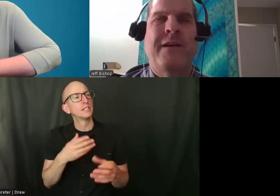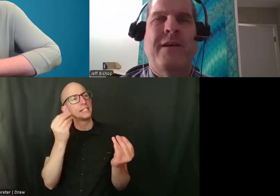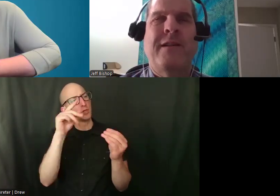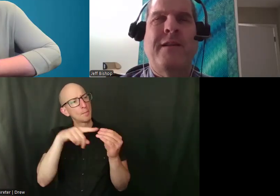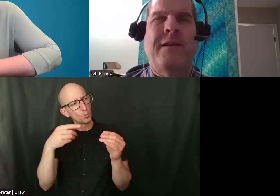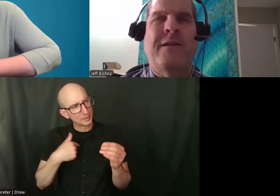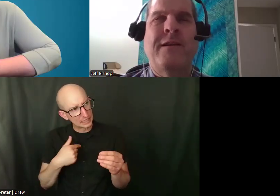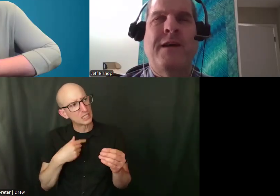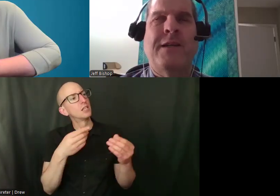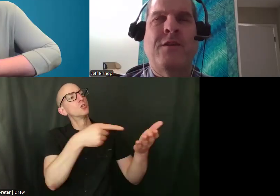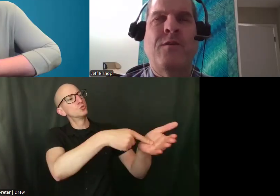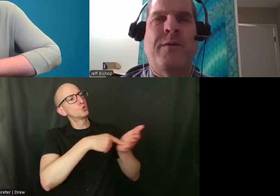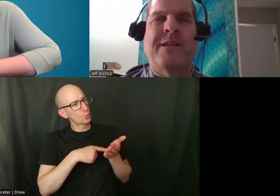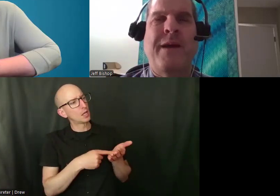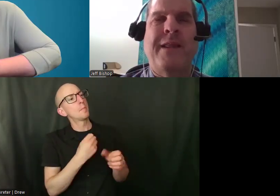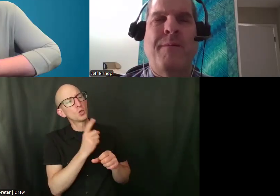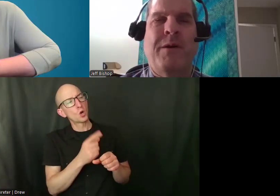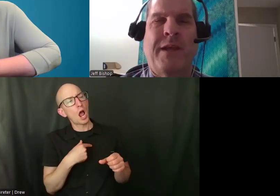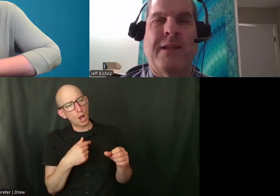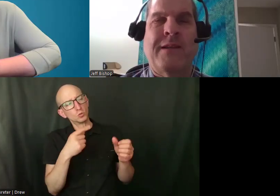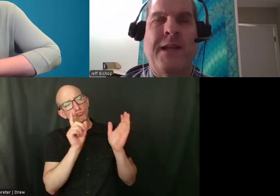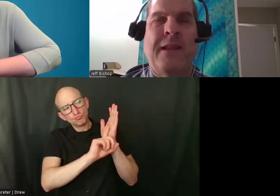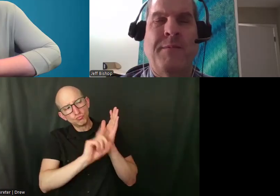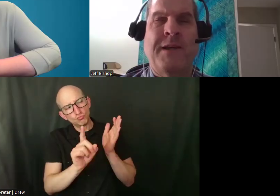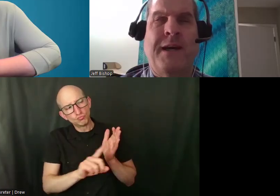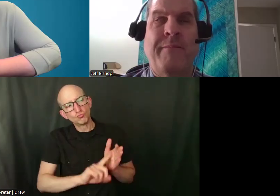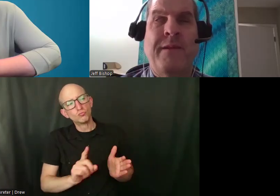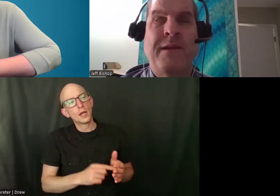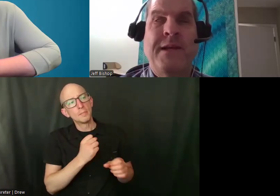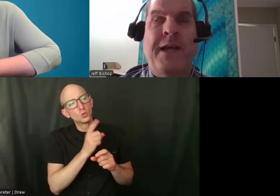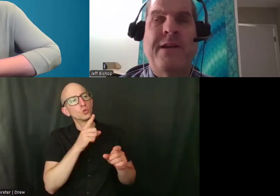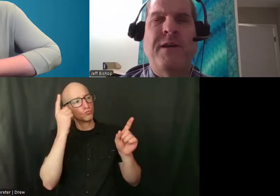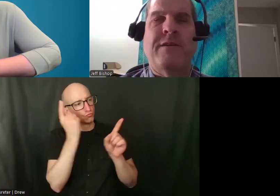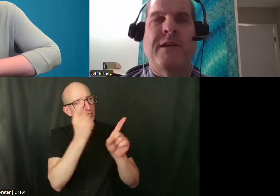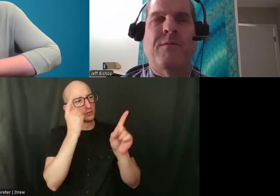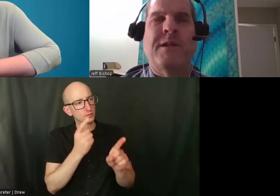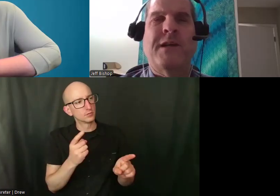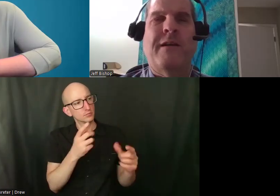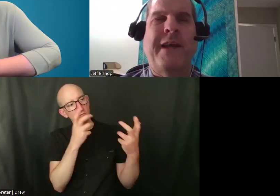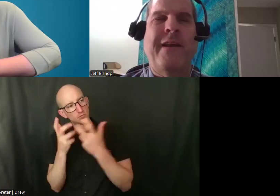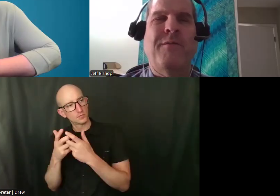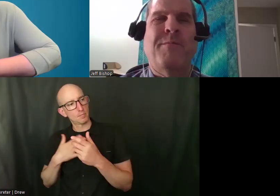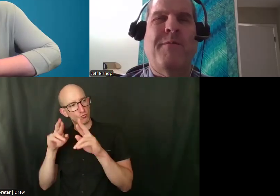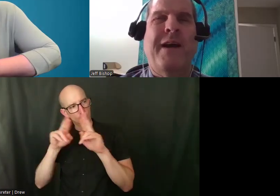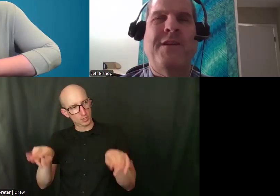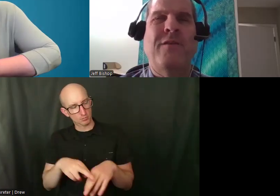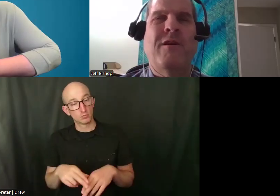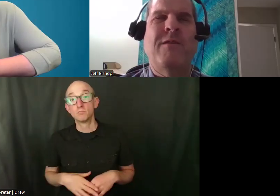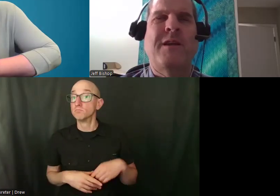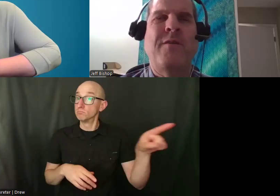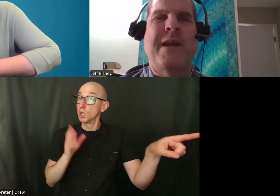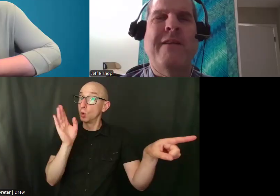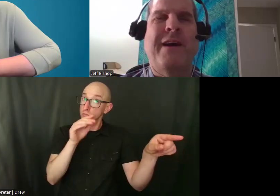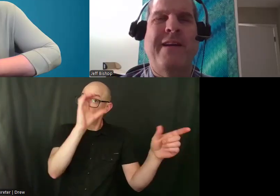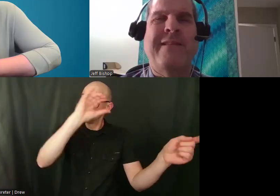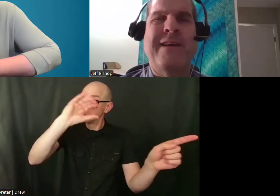relevant to the resume that I'm building at the time. And then it will consolidate it, it will provide it to you, or it will